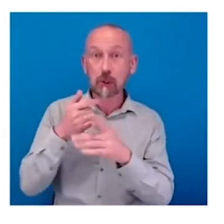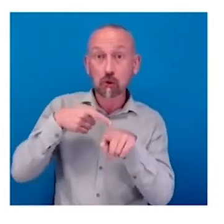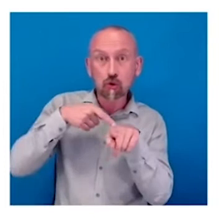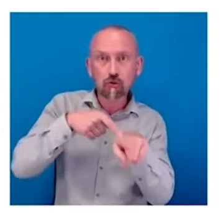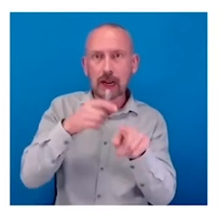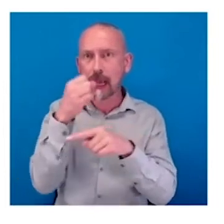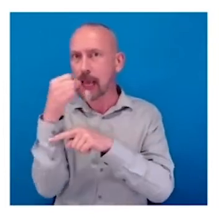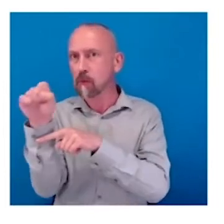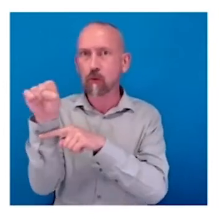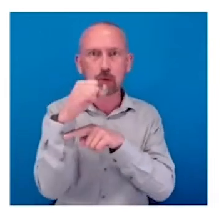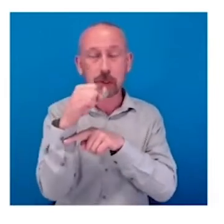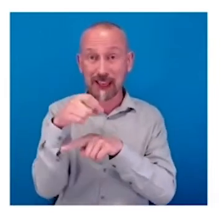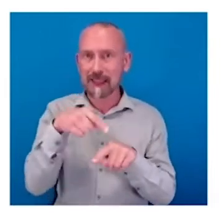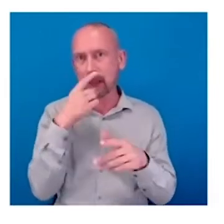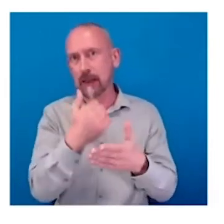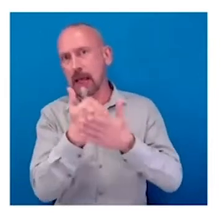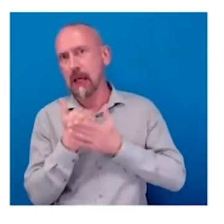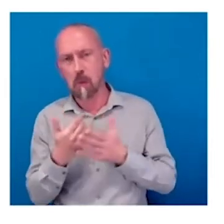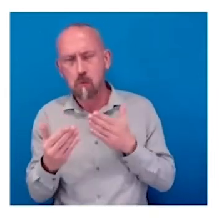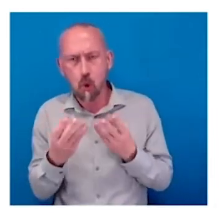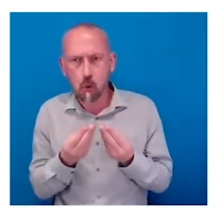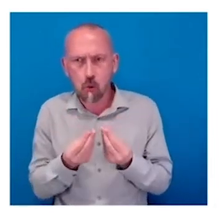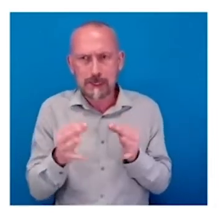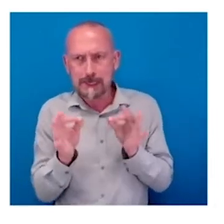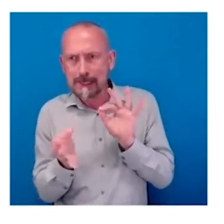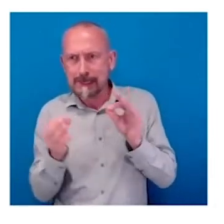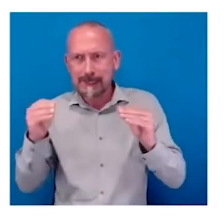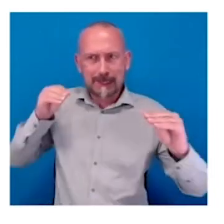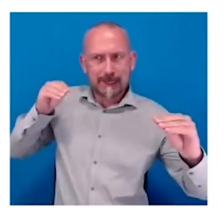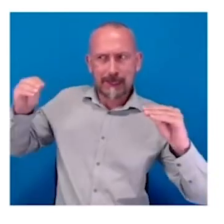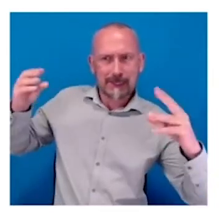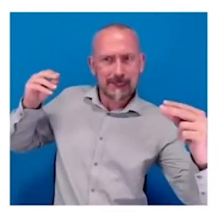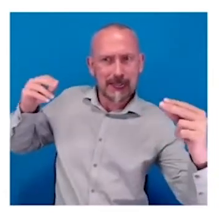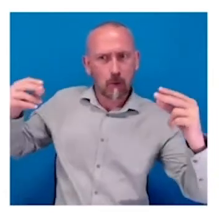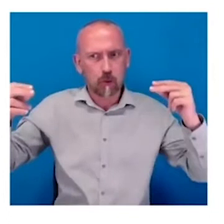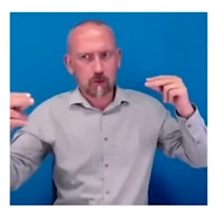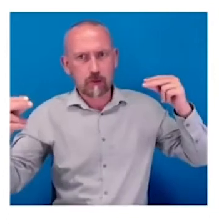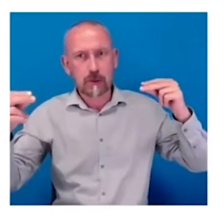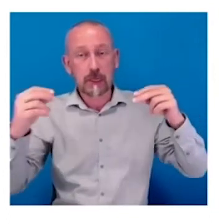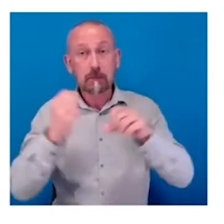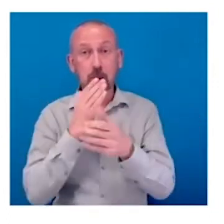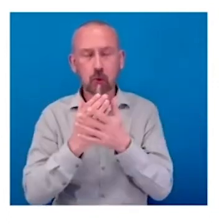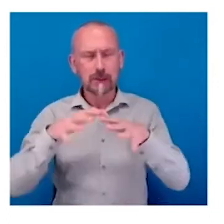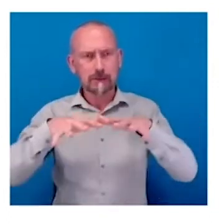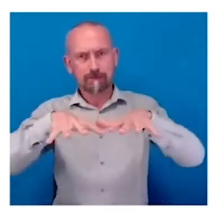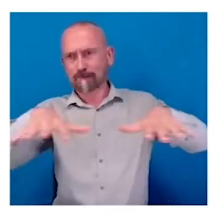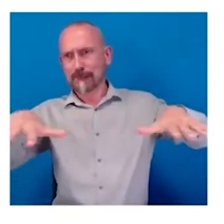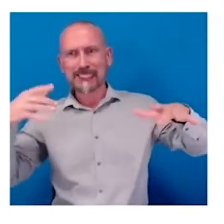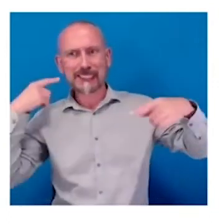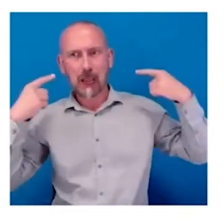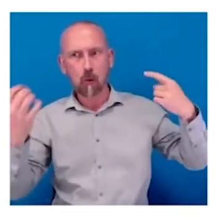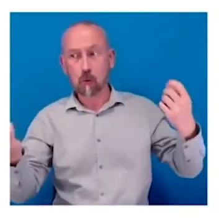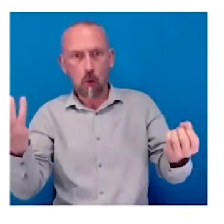fluid experience, which then allows us to more dynamically create the sound stage based on where you're actually facing and where your head